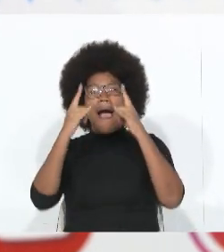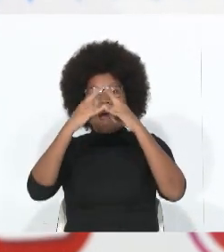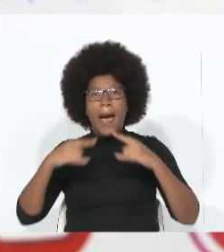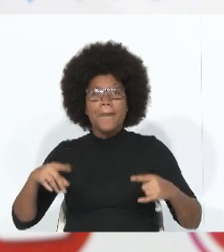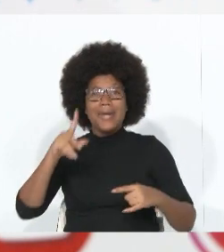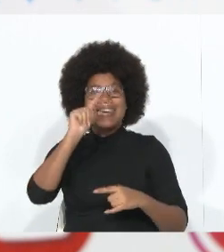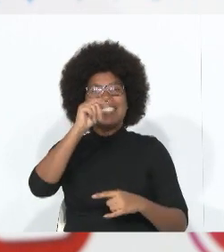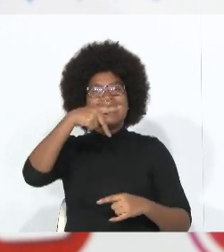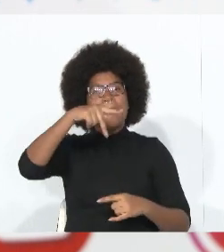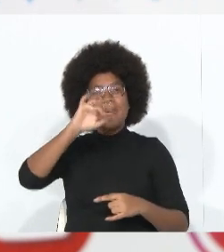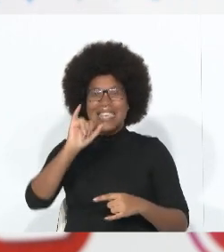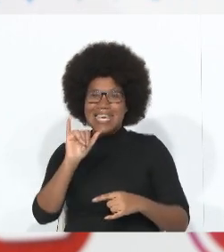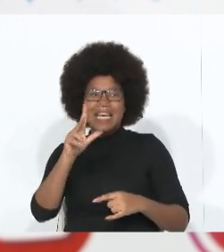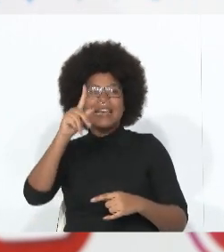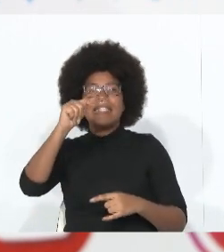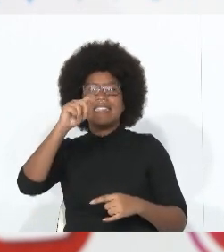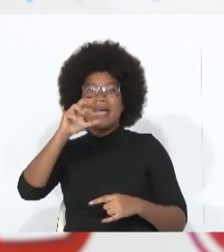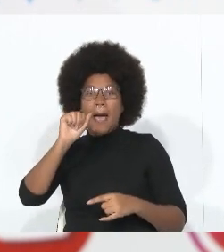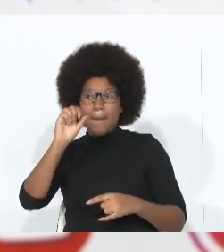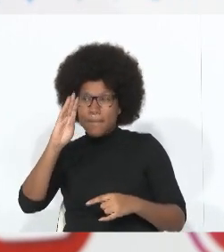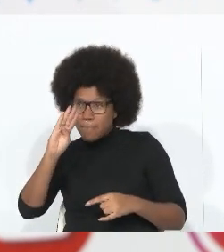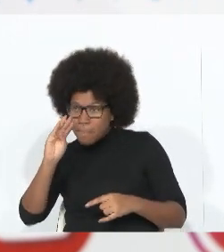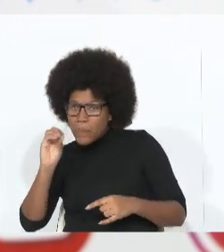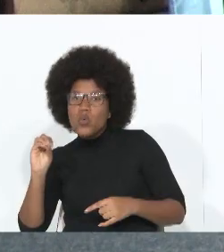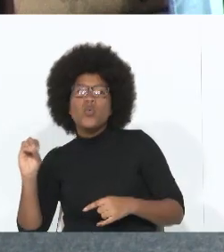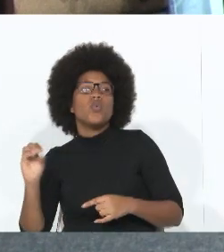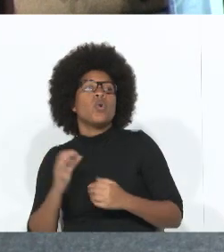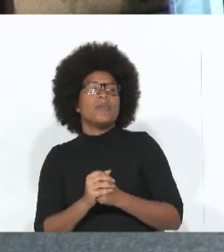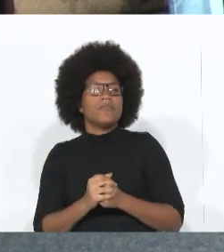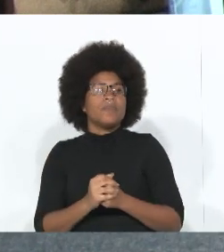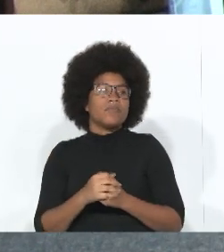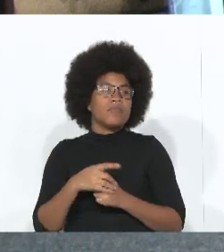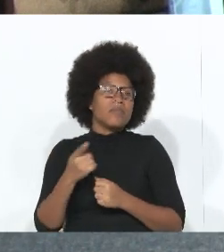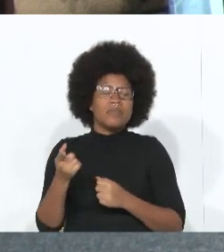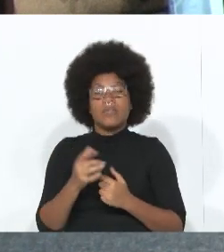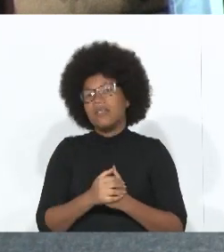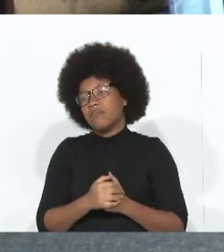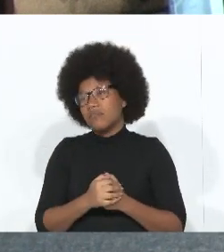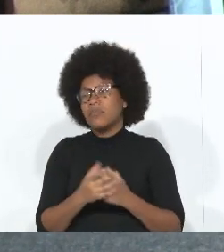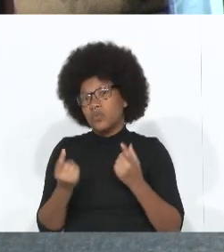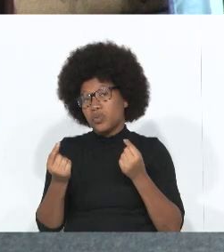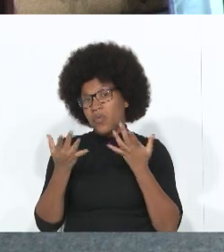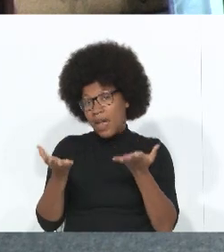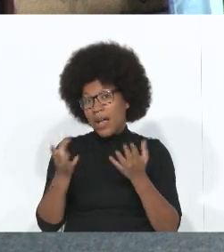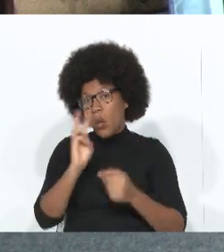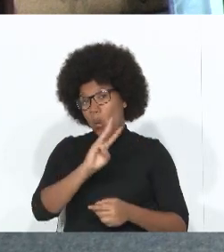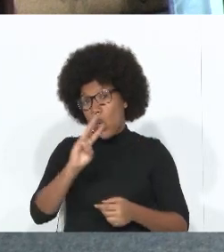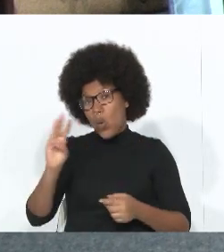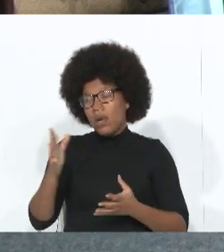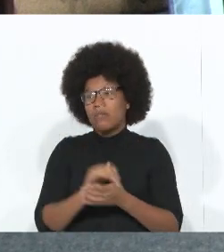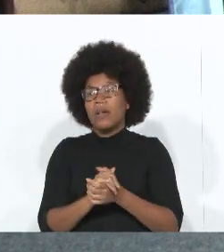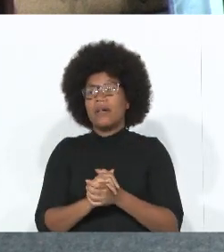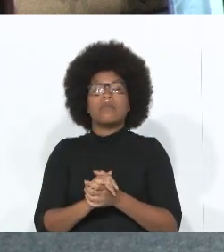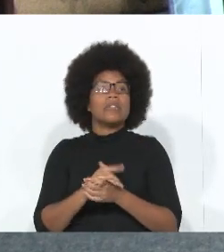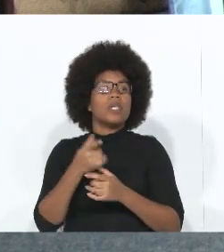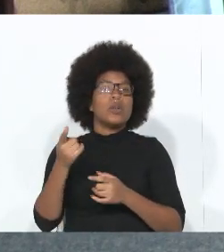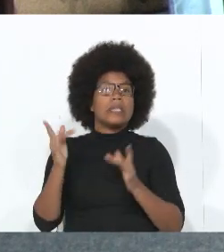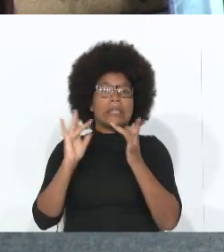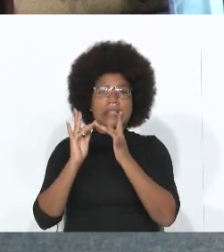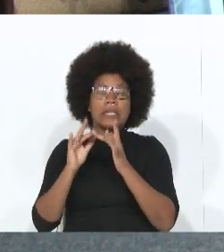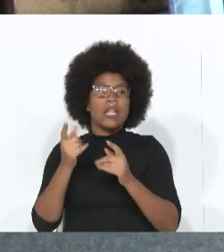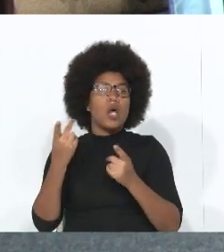for the first time. It was twice wonderful. online, that's all? Yeah, I think so, yeah. And Cecilia and I,